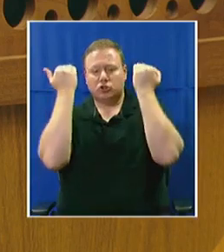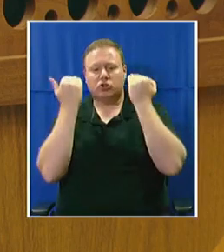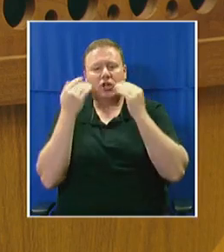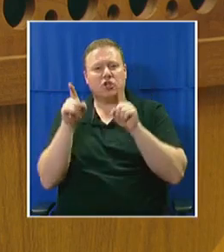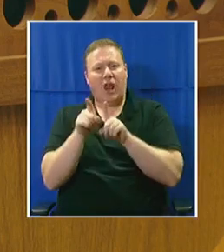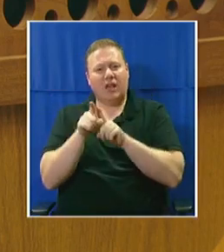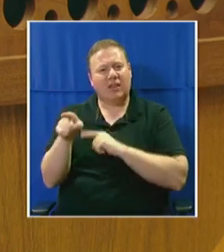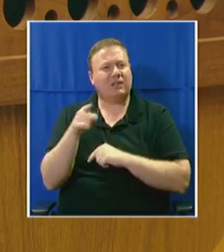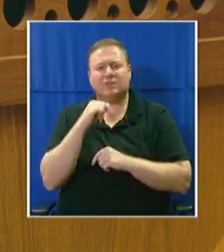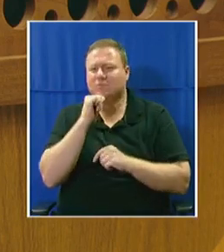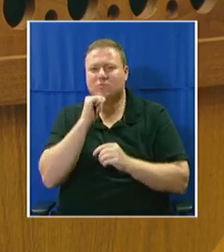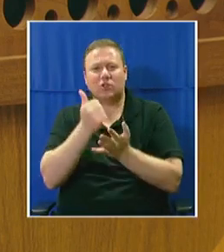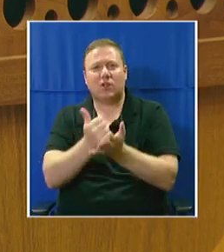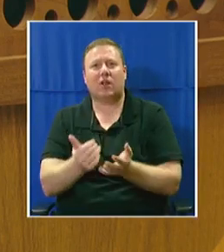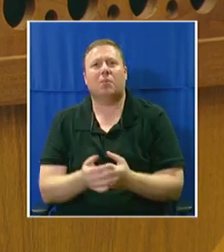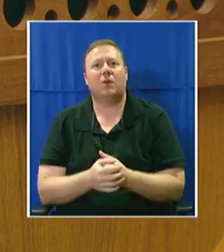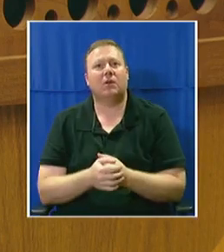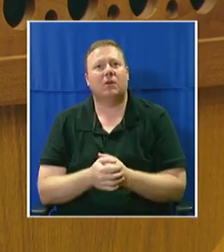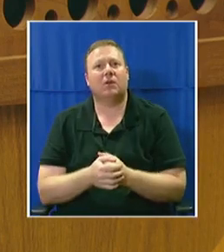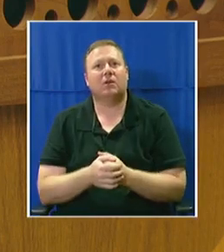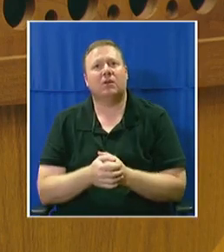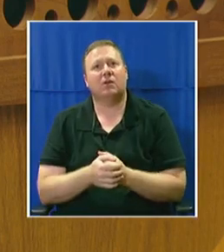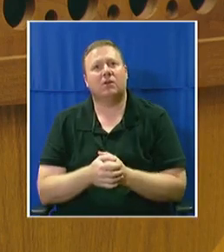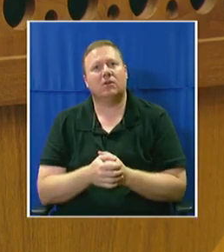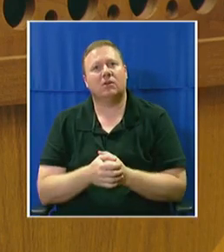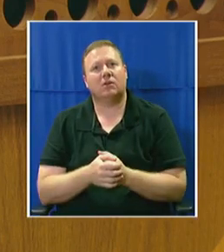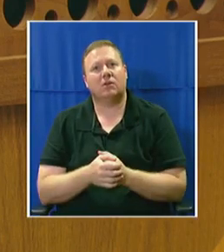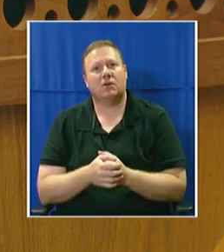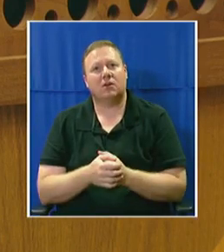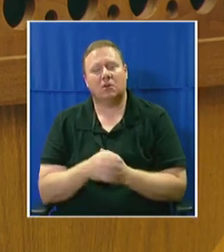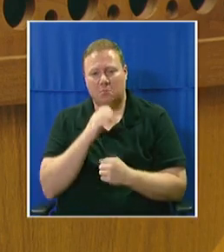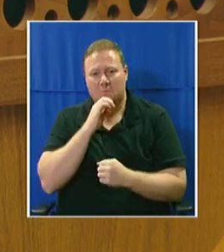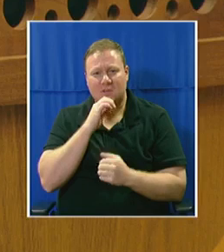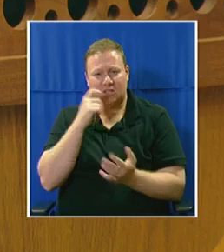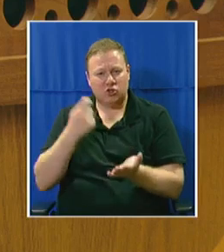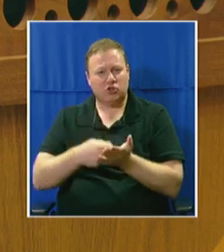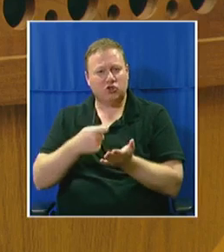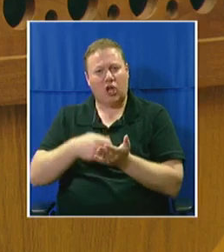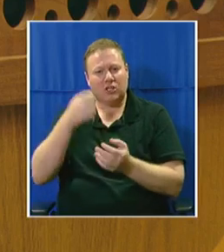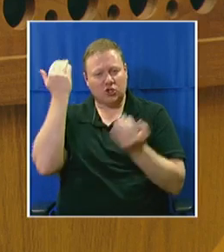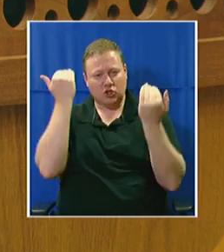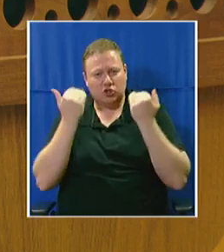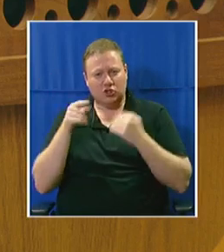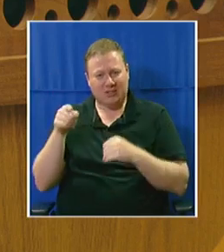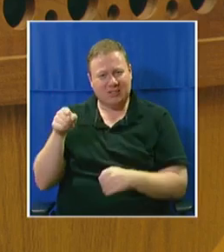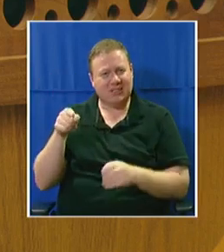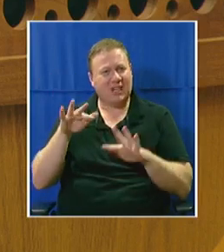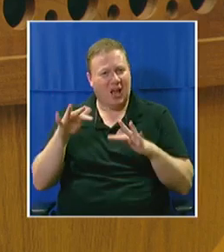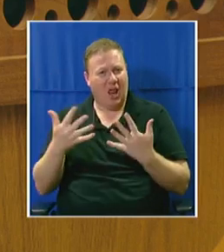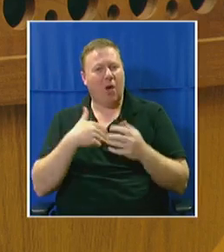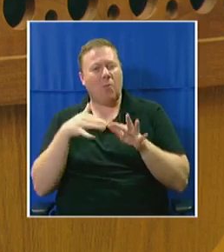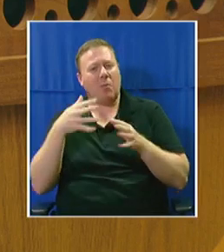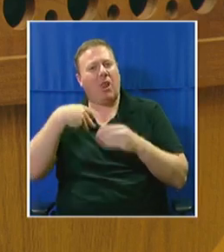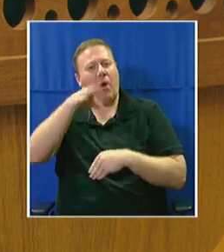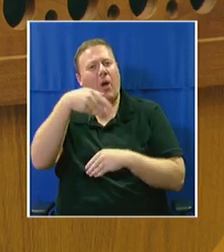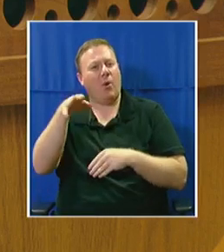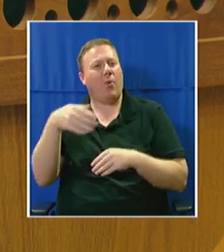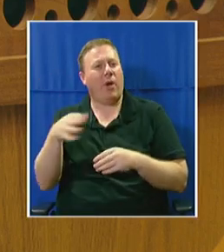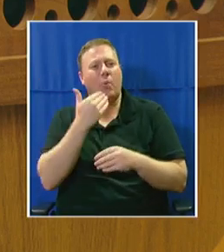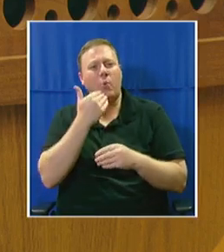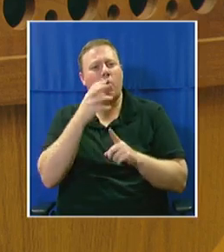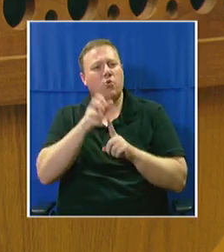Justice must please explain and why there is a war against wom by Judiciary with judges like that the bench there is no